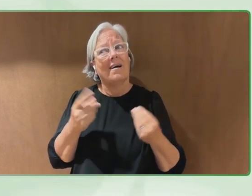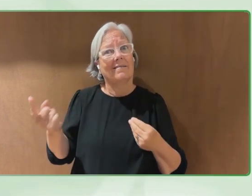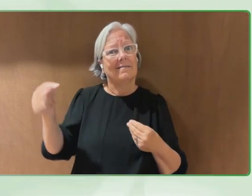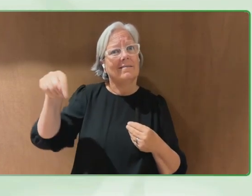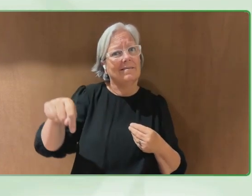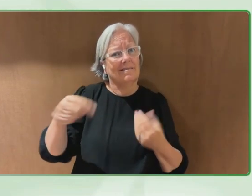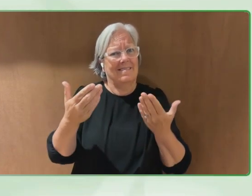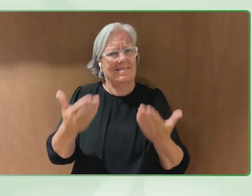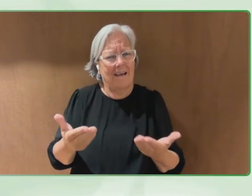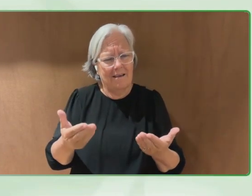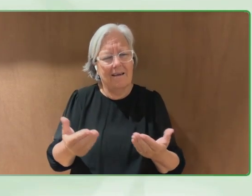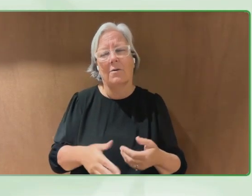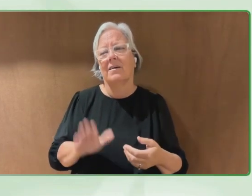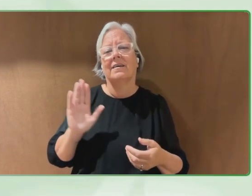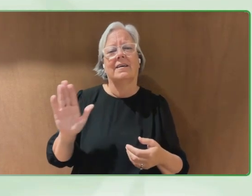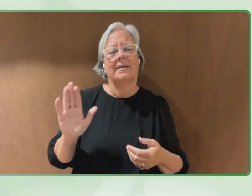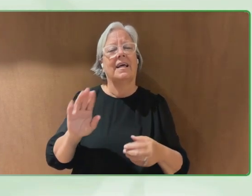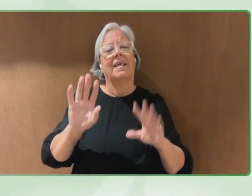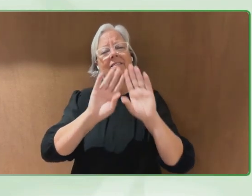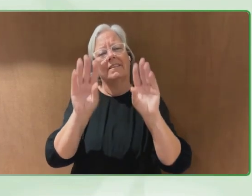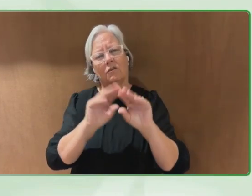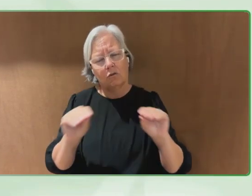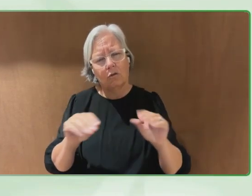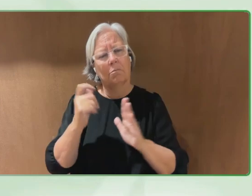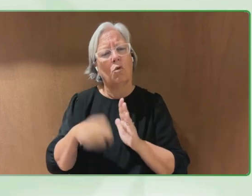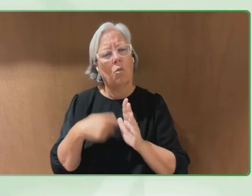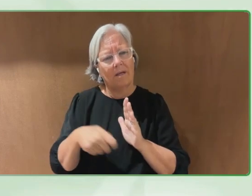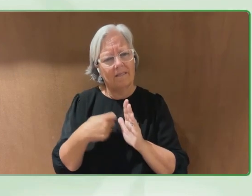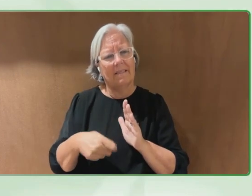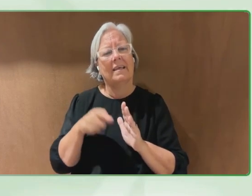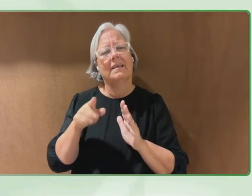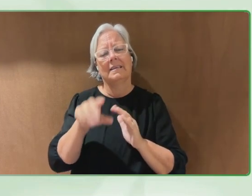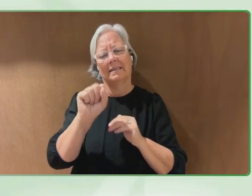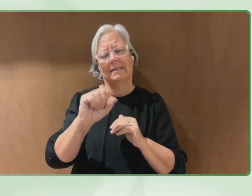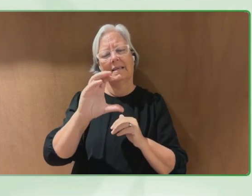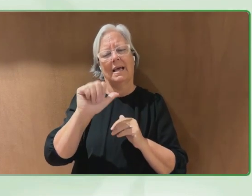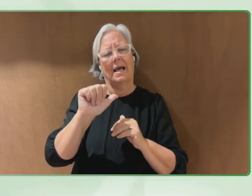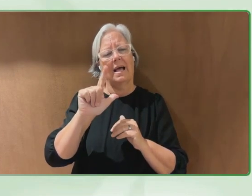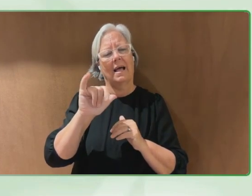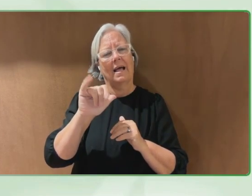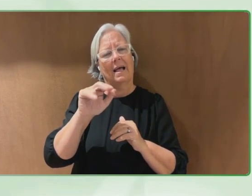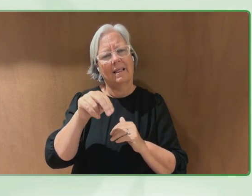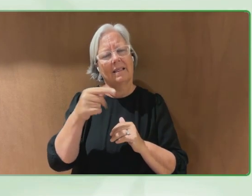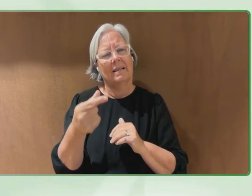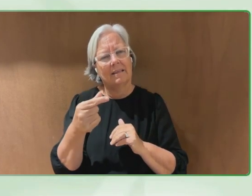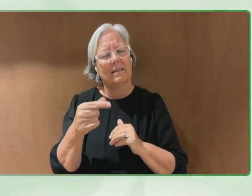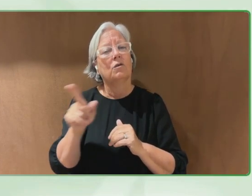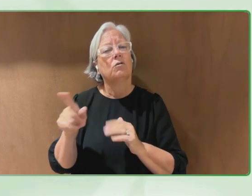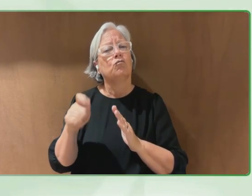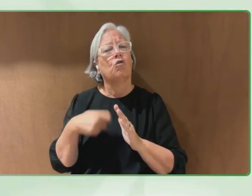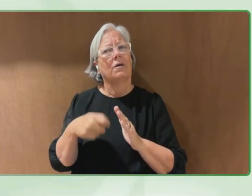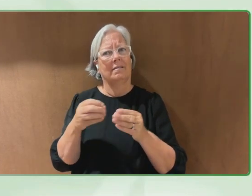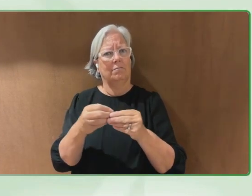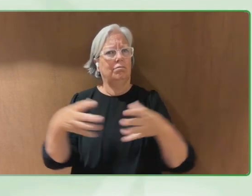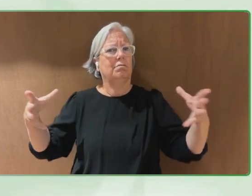because of the Zero Project Scaling Solutions program. This is what we do. We help